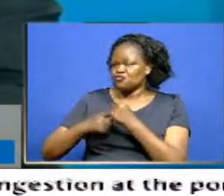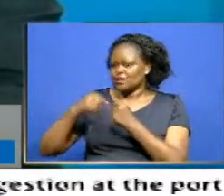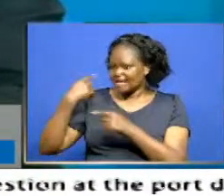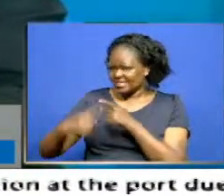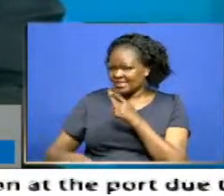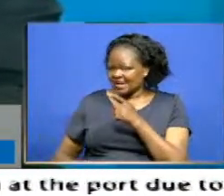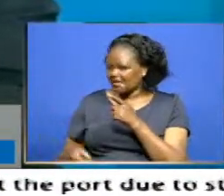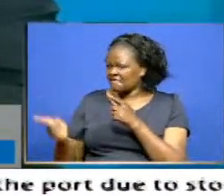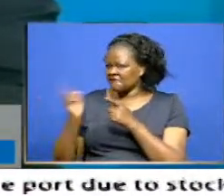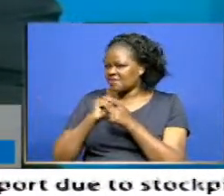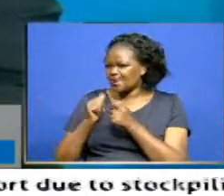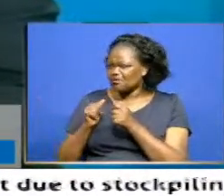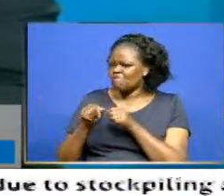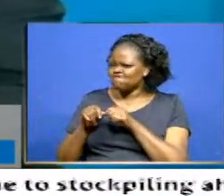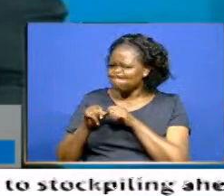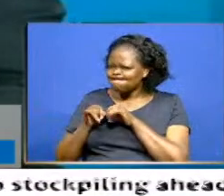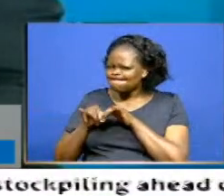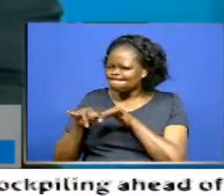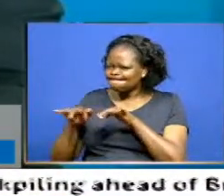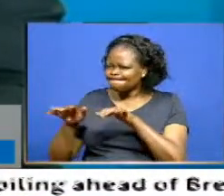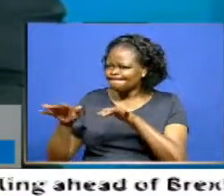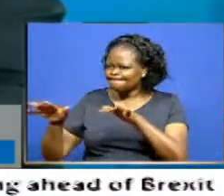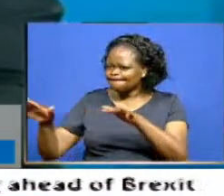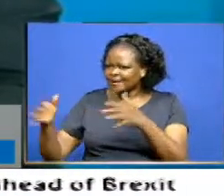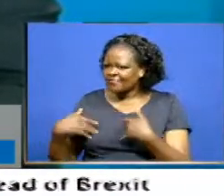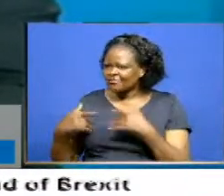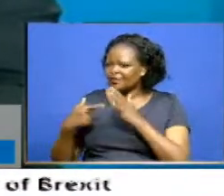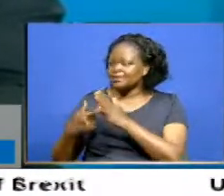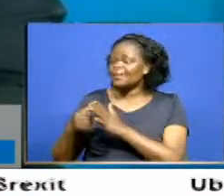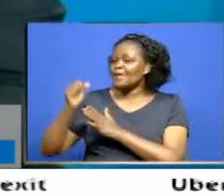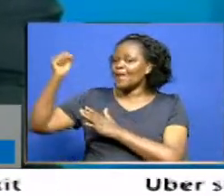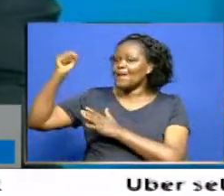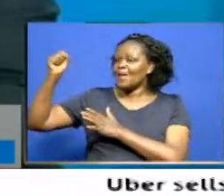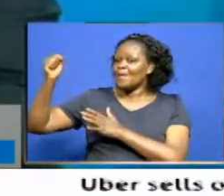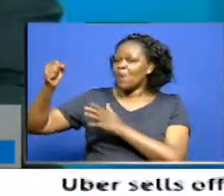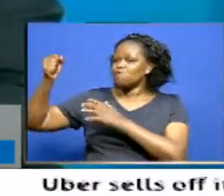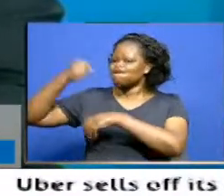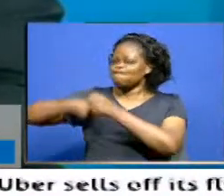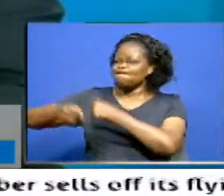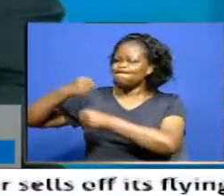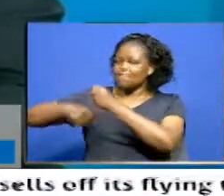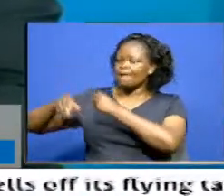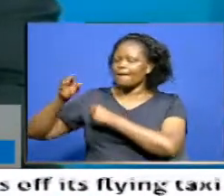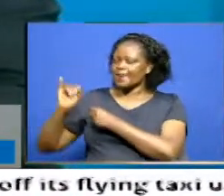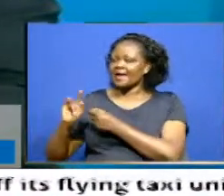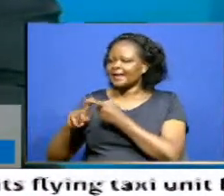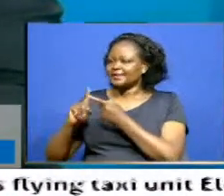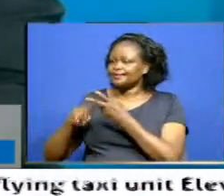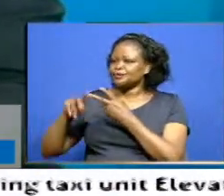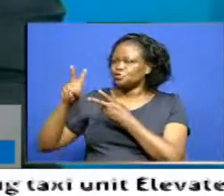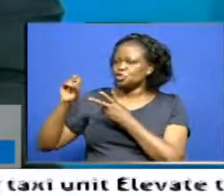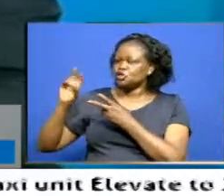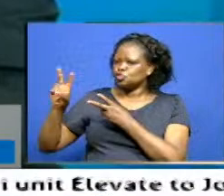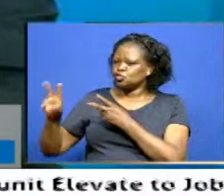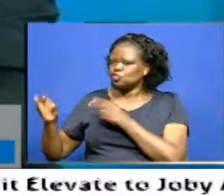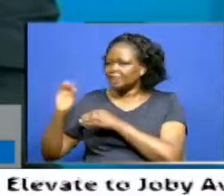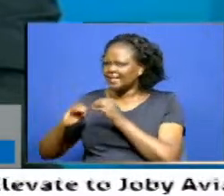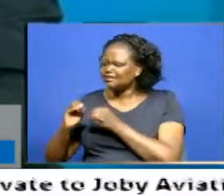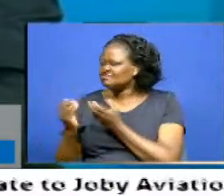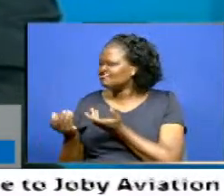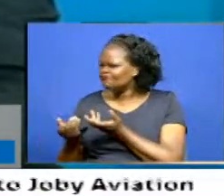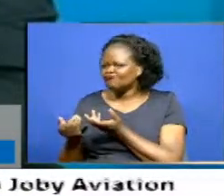yet. The transmissions are already going, especially when you look at the political activity around BBI, when you look at the 2022 elections, all